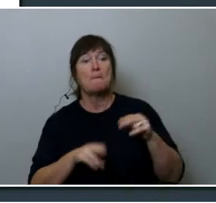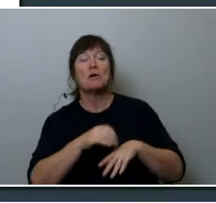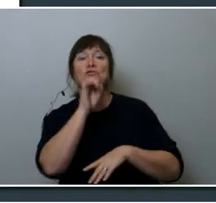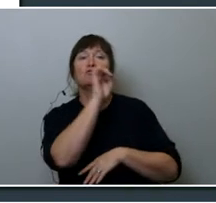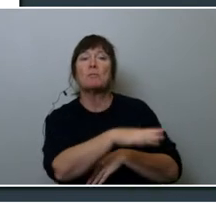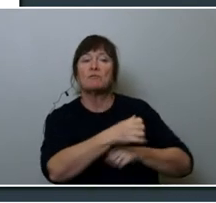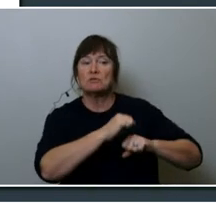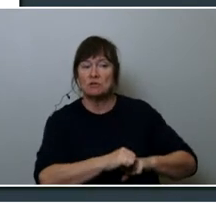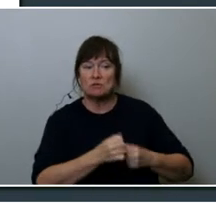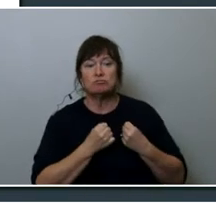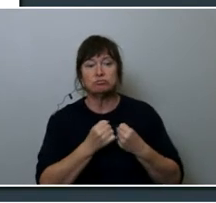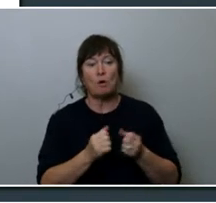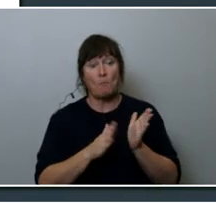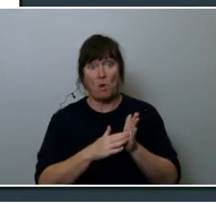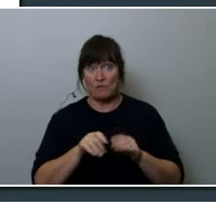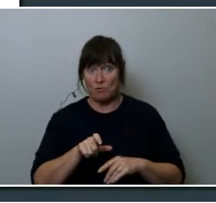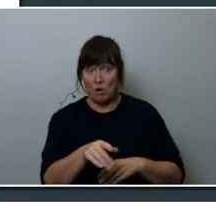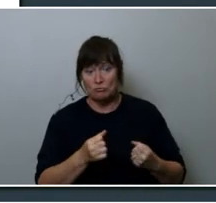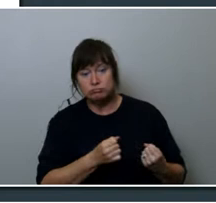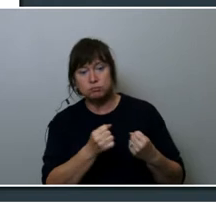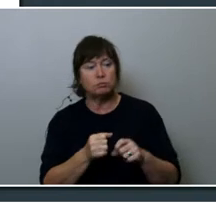off students on Murphy Road.